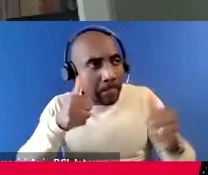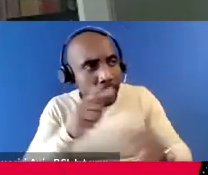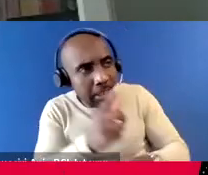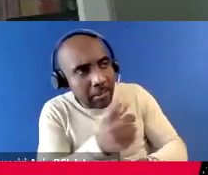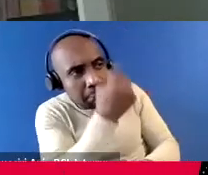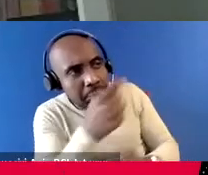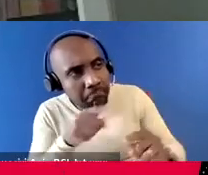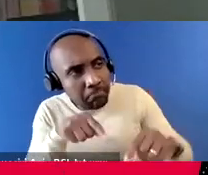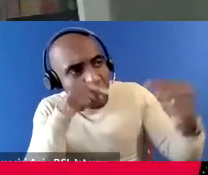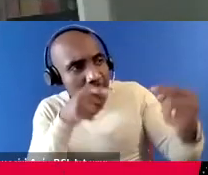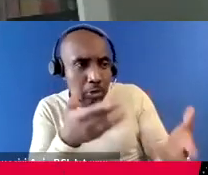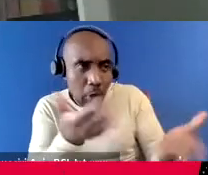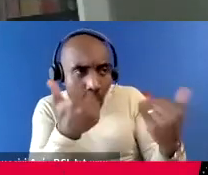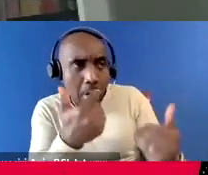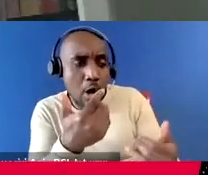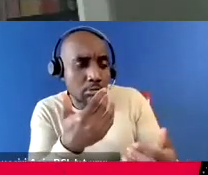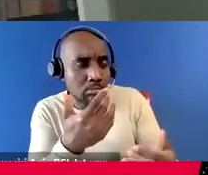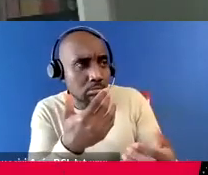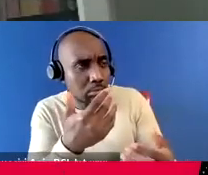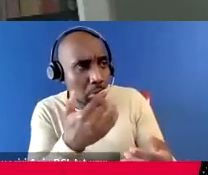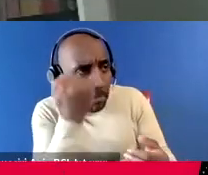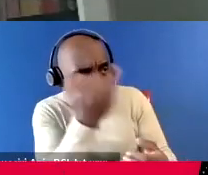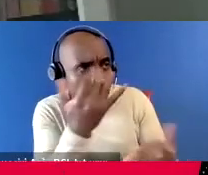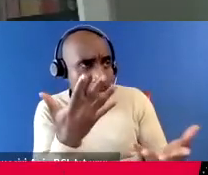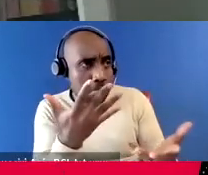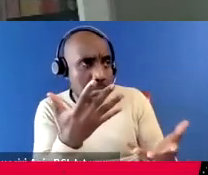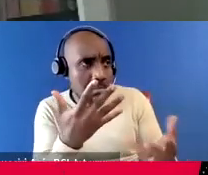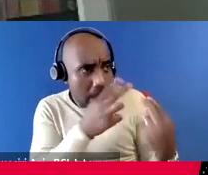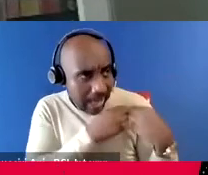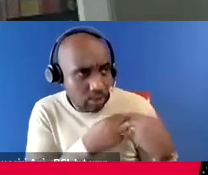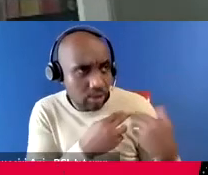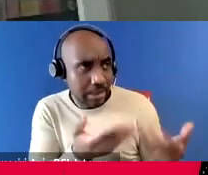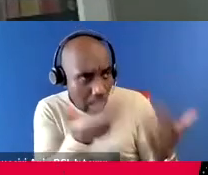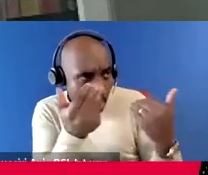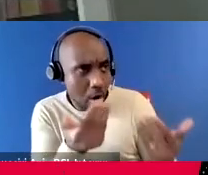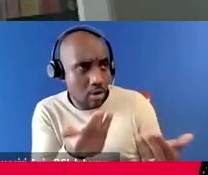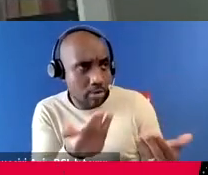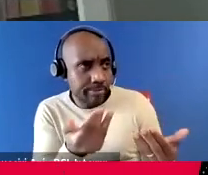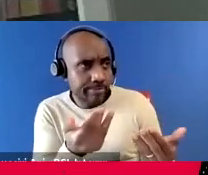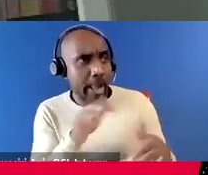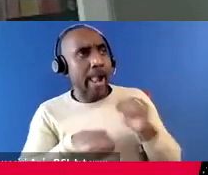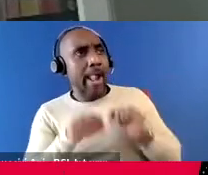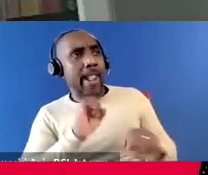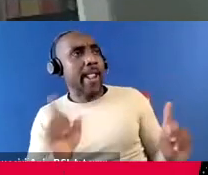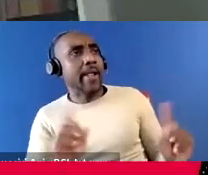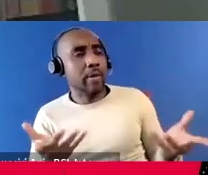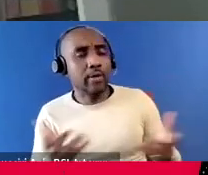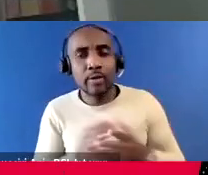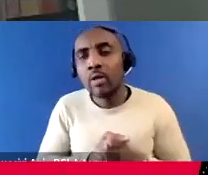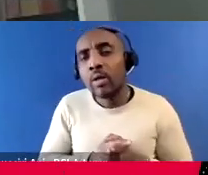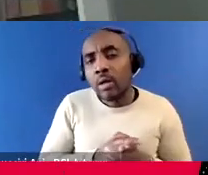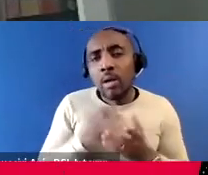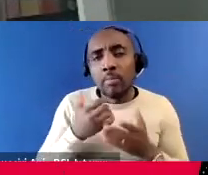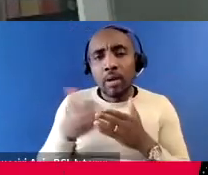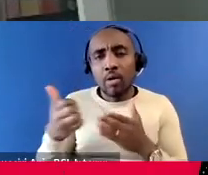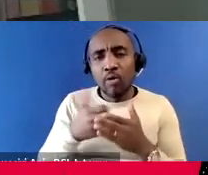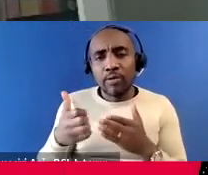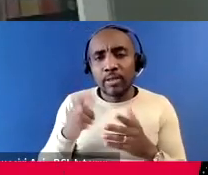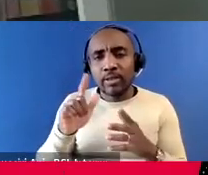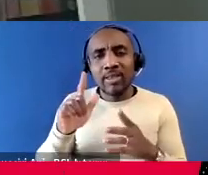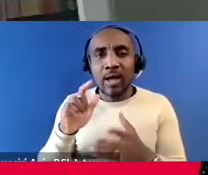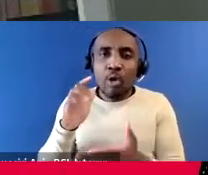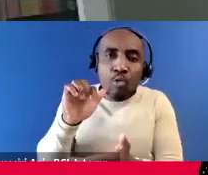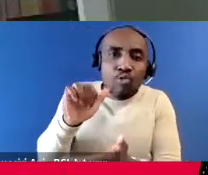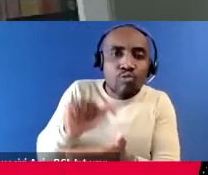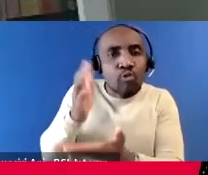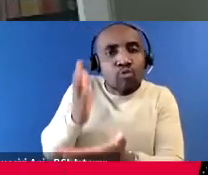voices on the ground get lost. And I think the biggest, one of the most urgent actions we need is to give voice to the